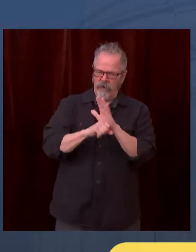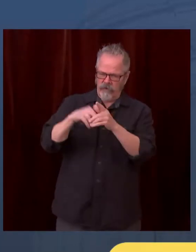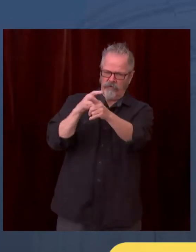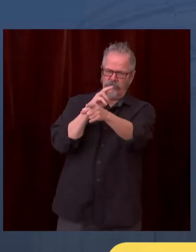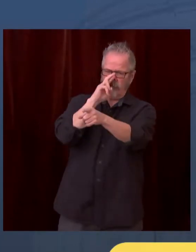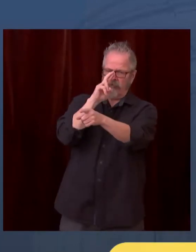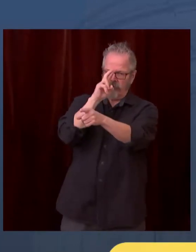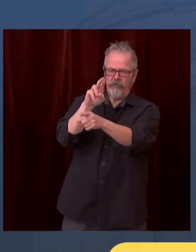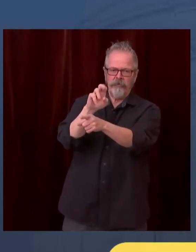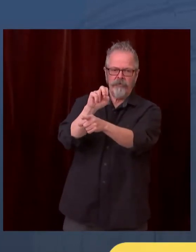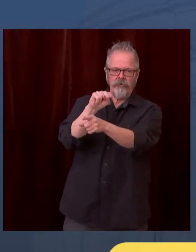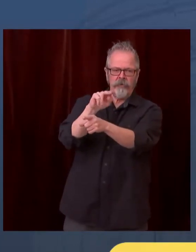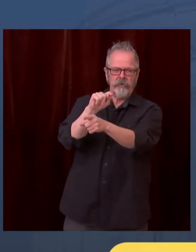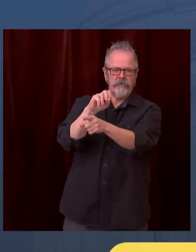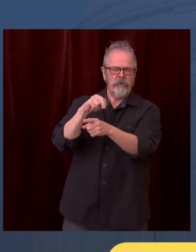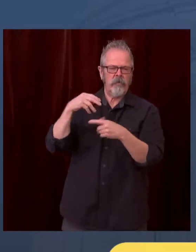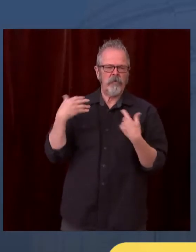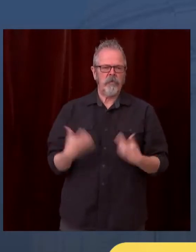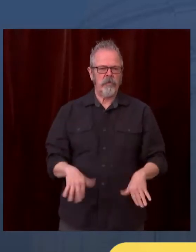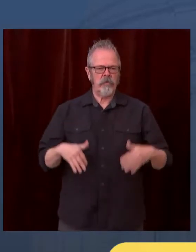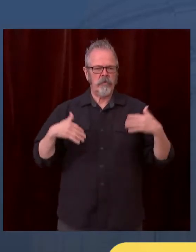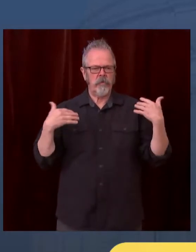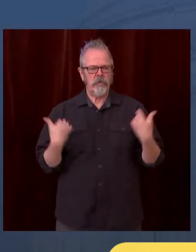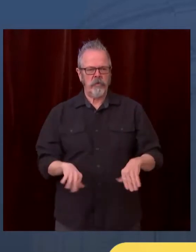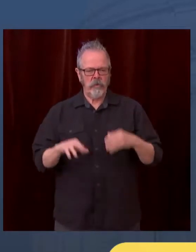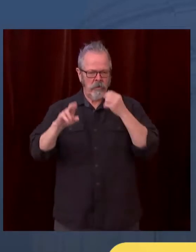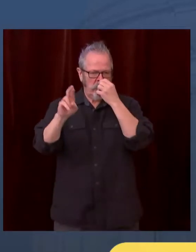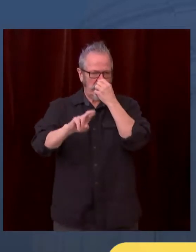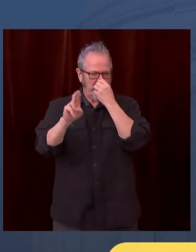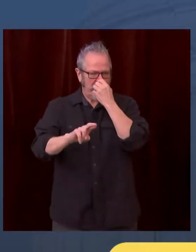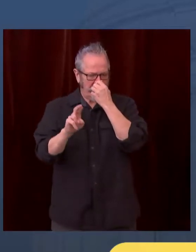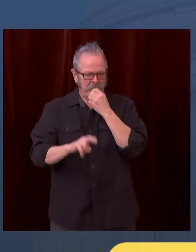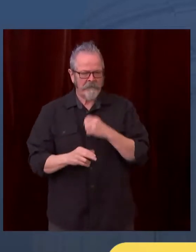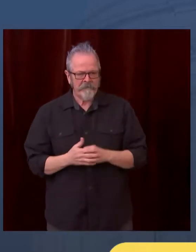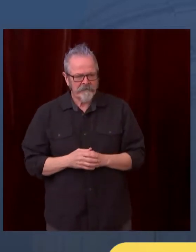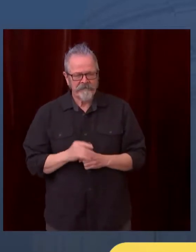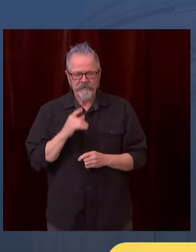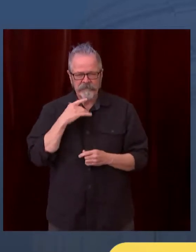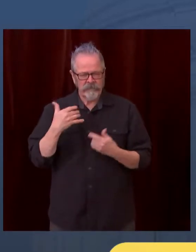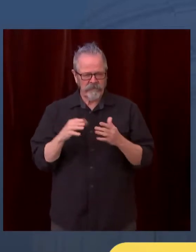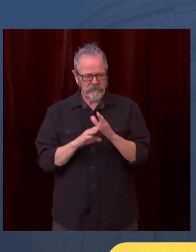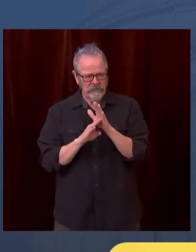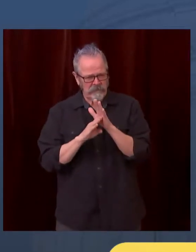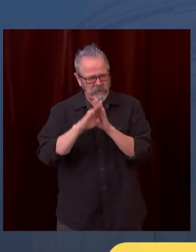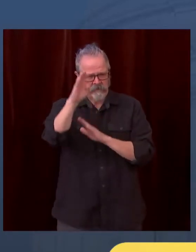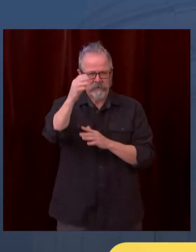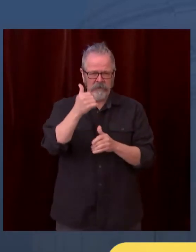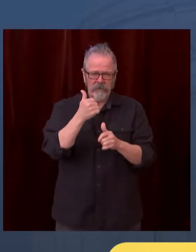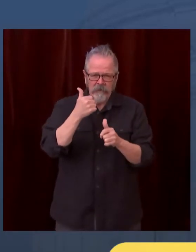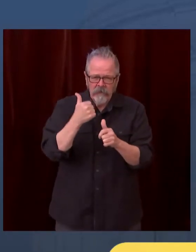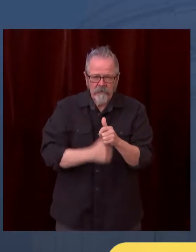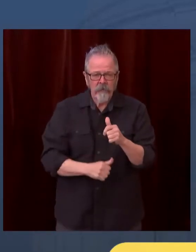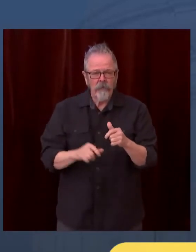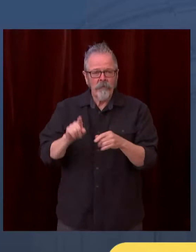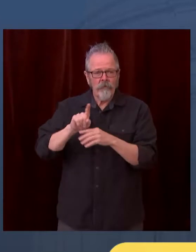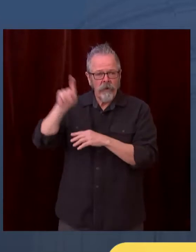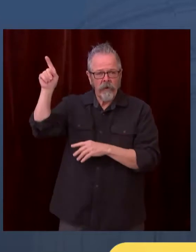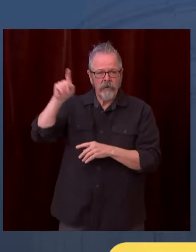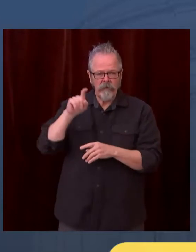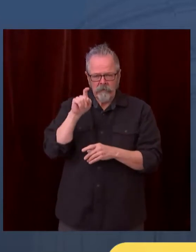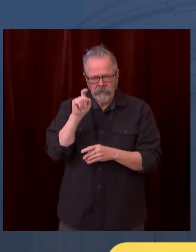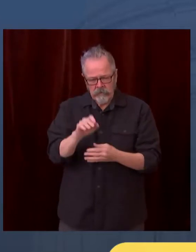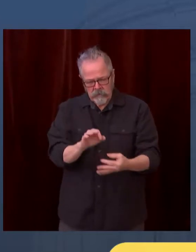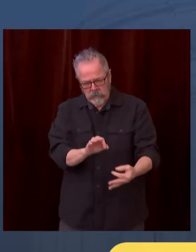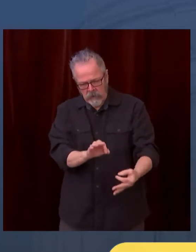every mission on time at just the right nanosecond. So congratulations to the folks in Redmond.